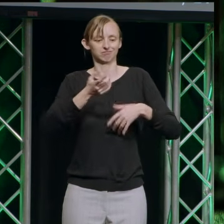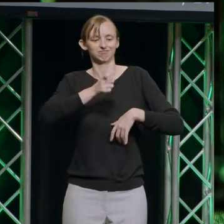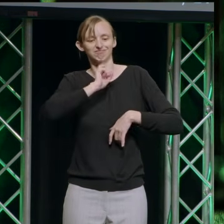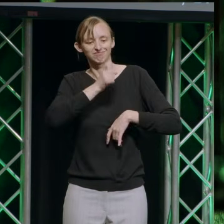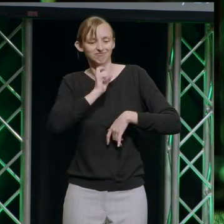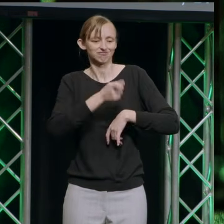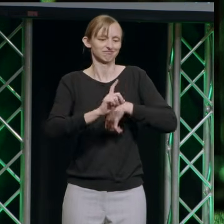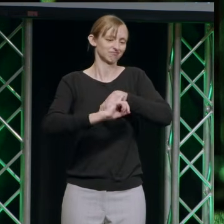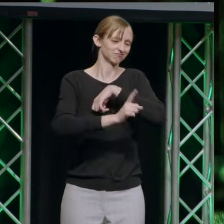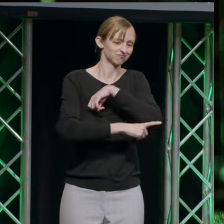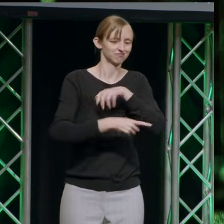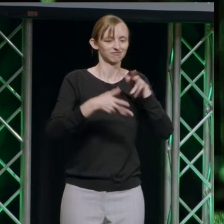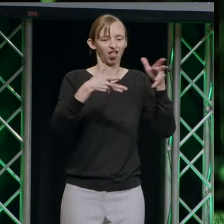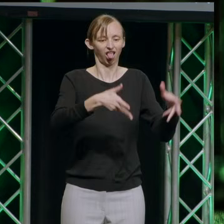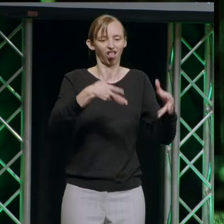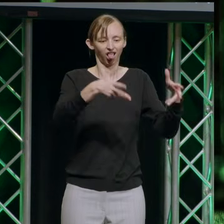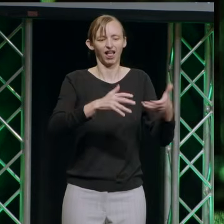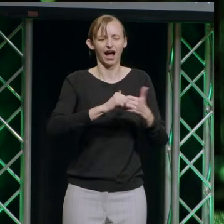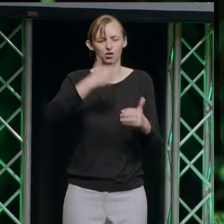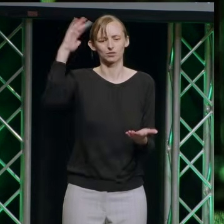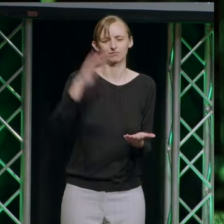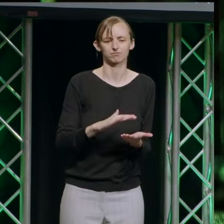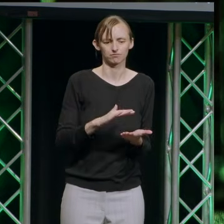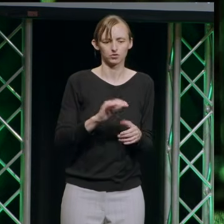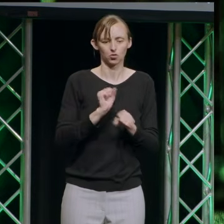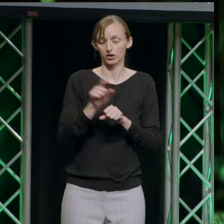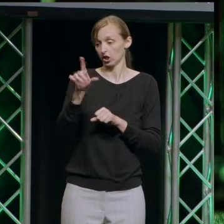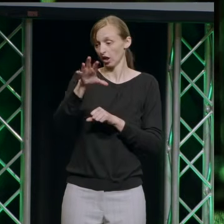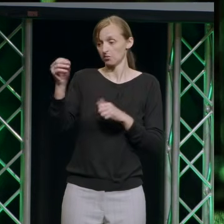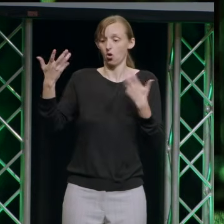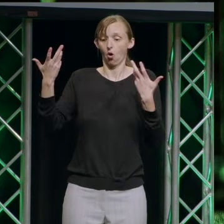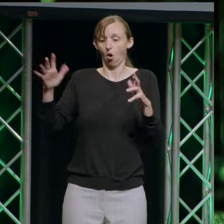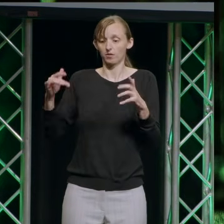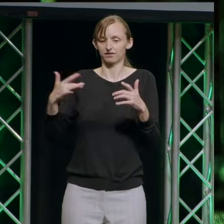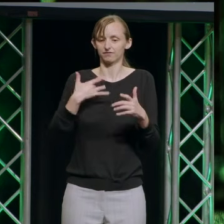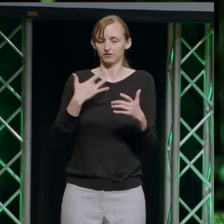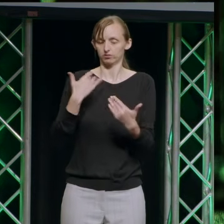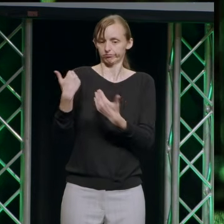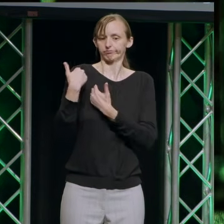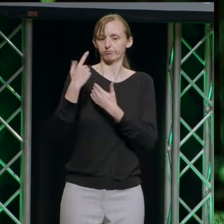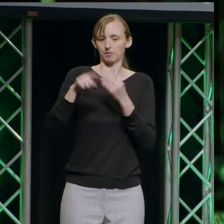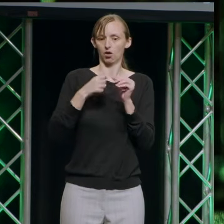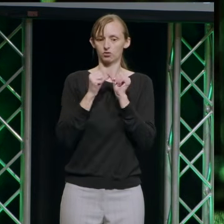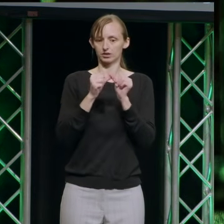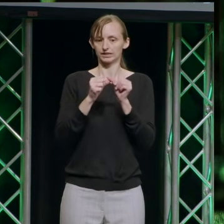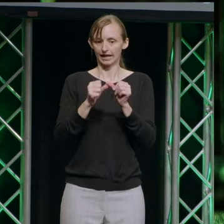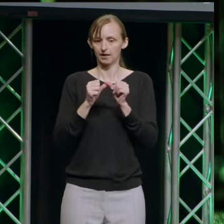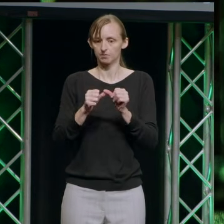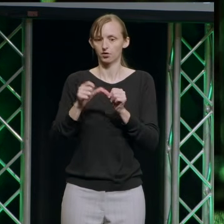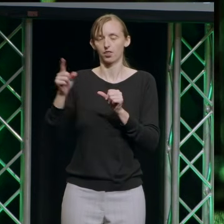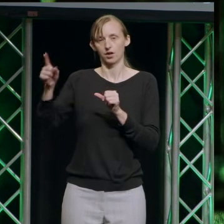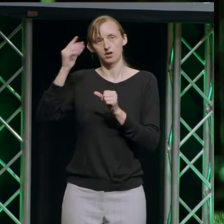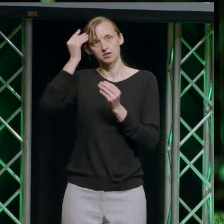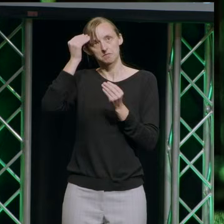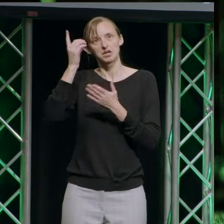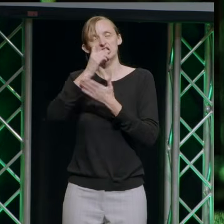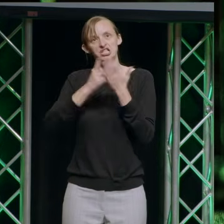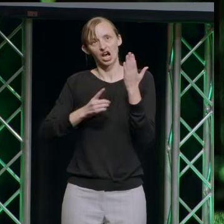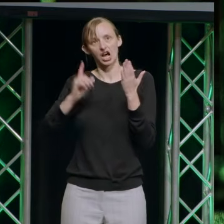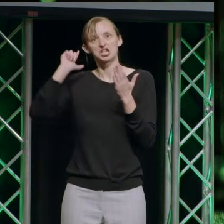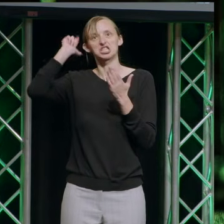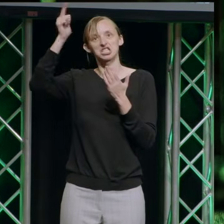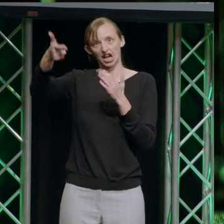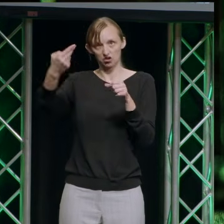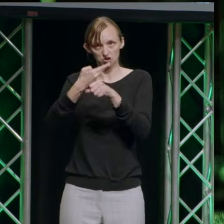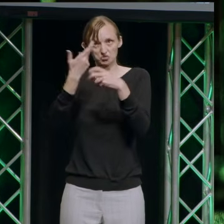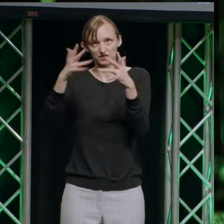so for us, working with brands that have that extended producer responsibility, that work on design for disassembly, because there's so many